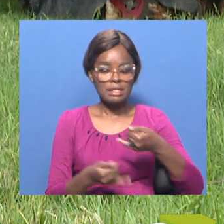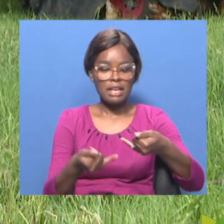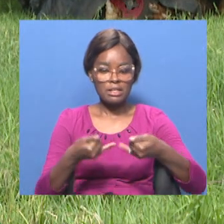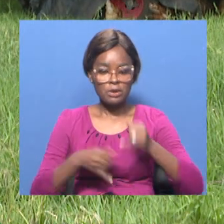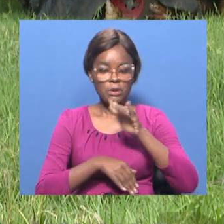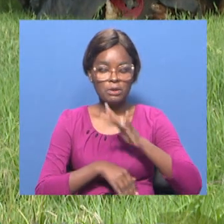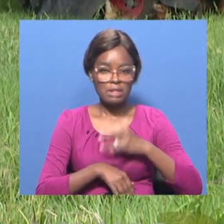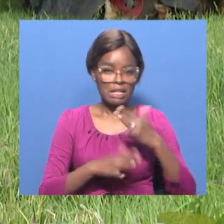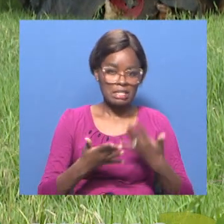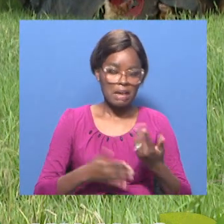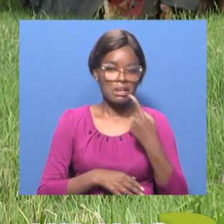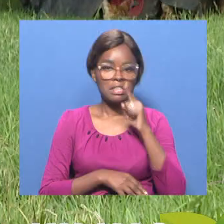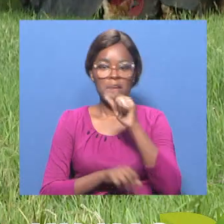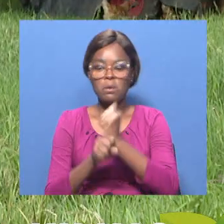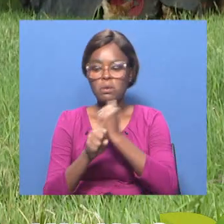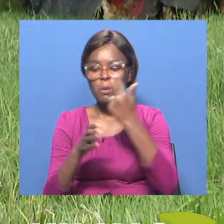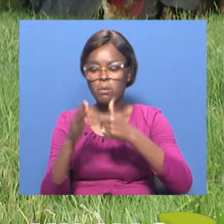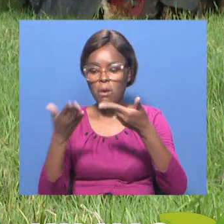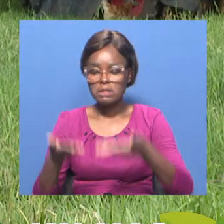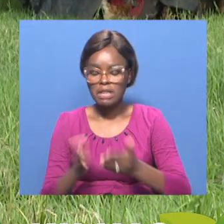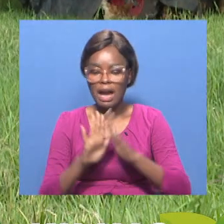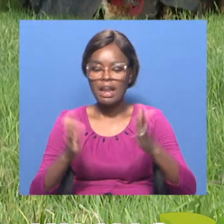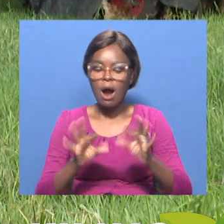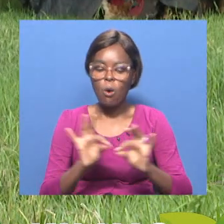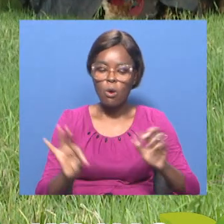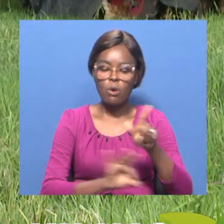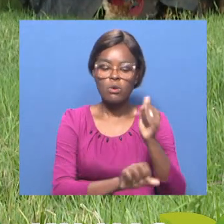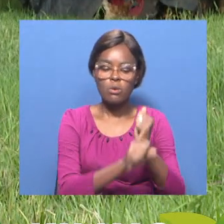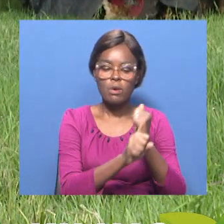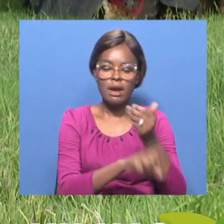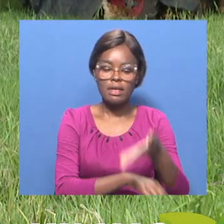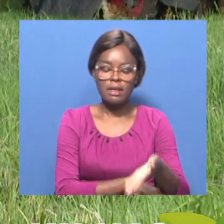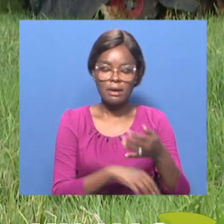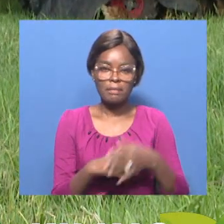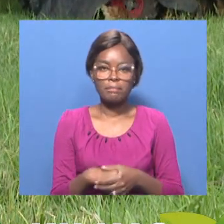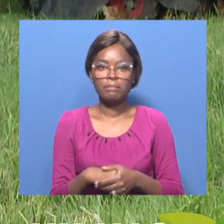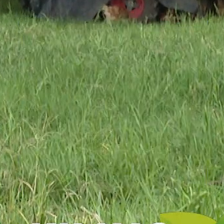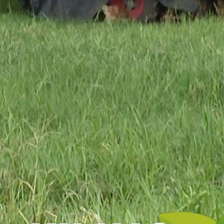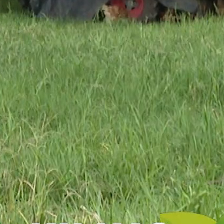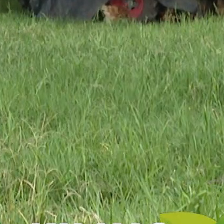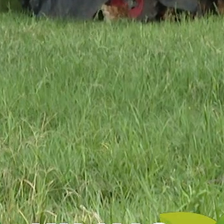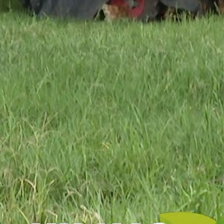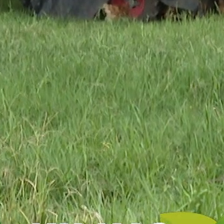So kindly introduce yourself and tell us what you do here and how long have you been here?